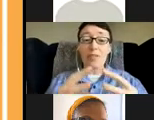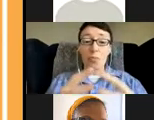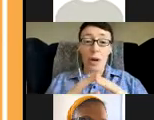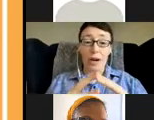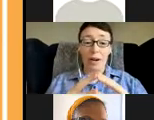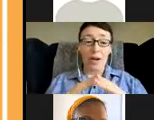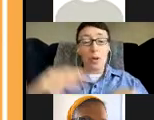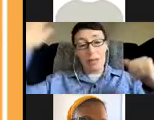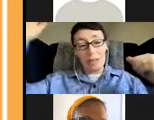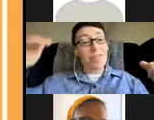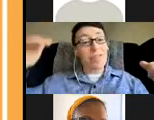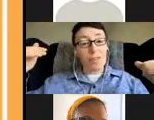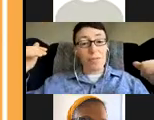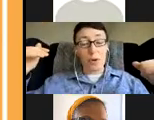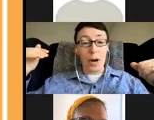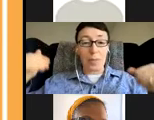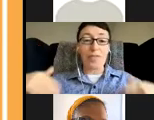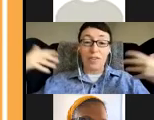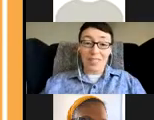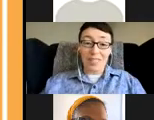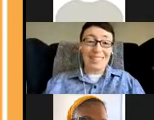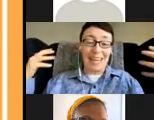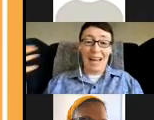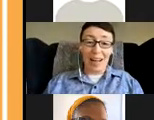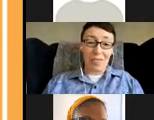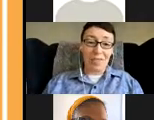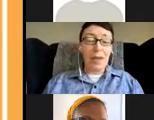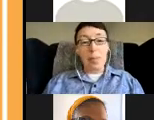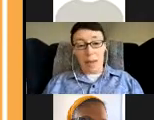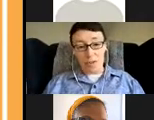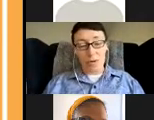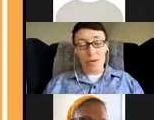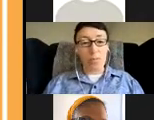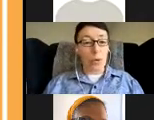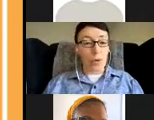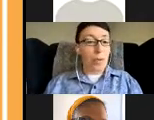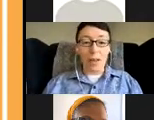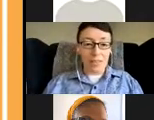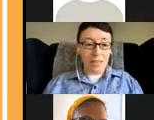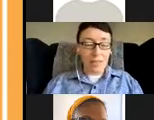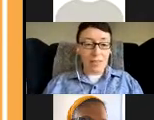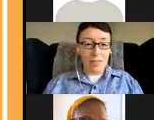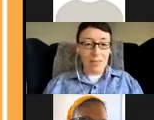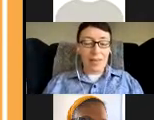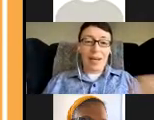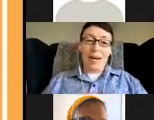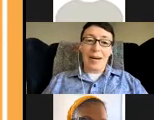CAPTA is where we get the federal requirement for states to have mandatory reporter policies.